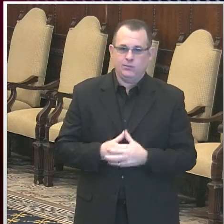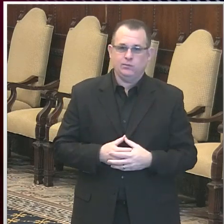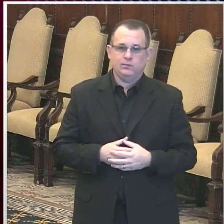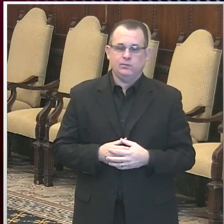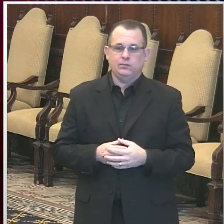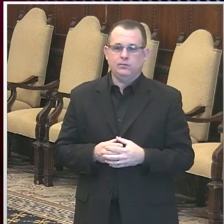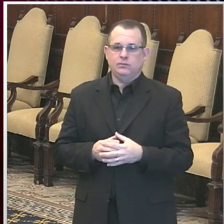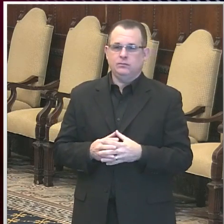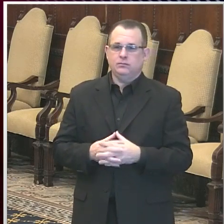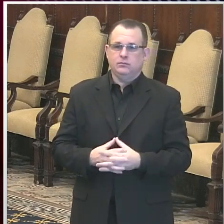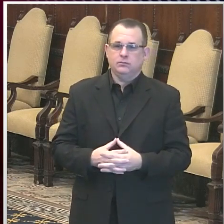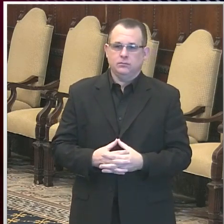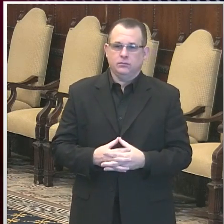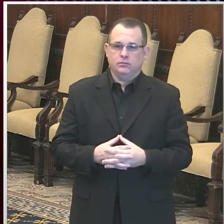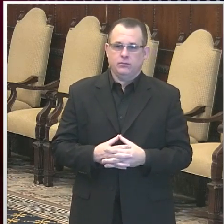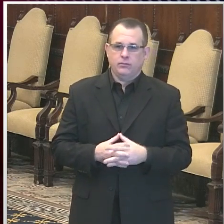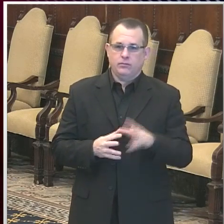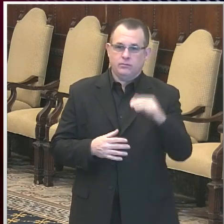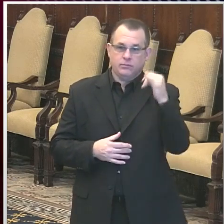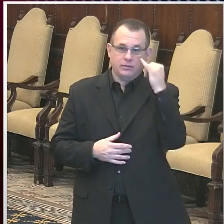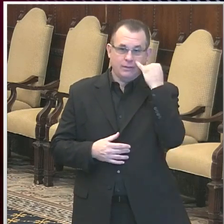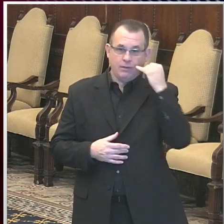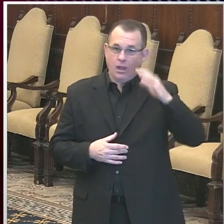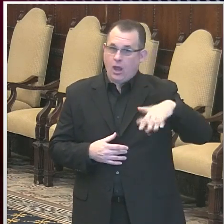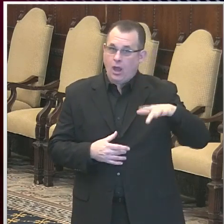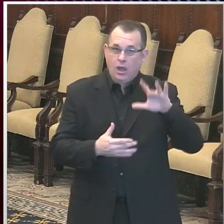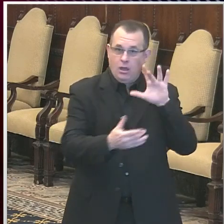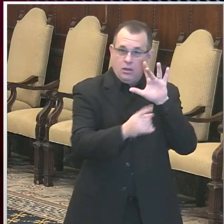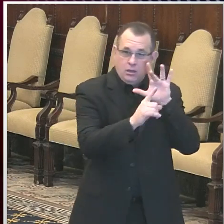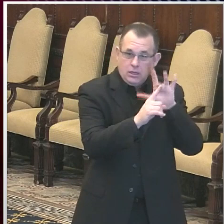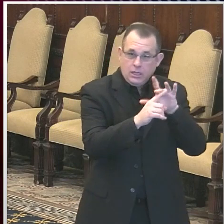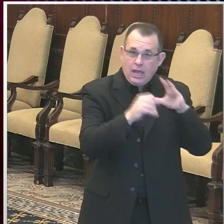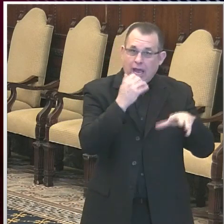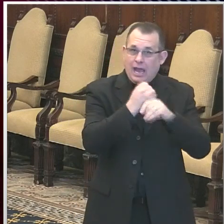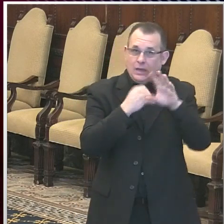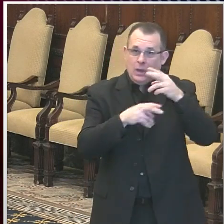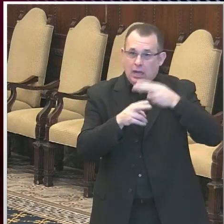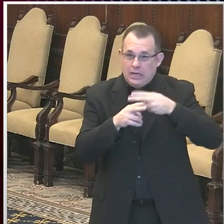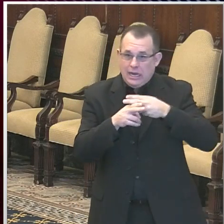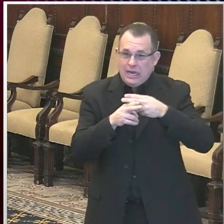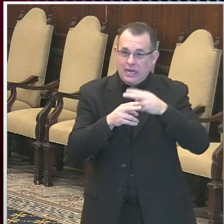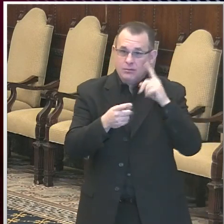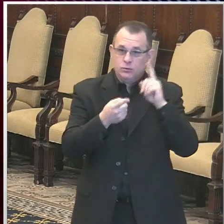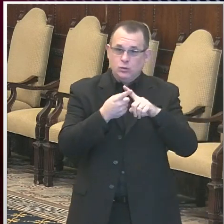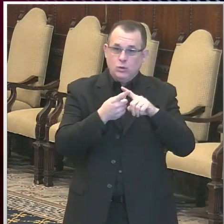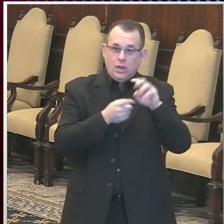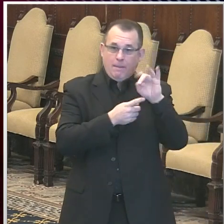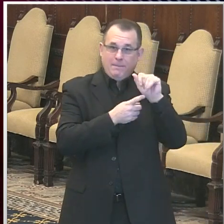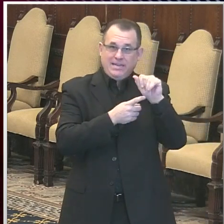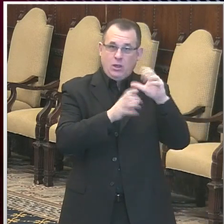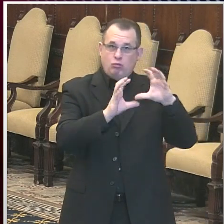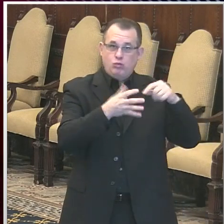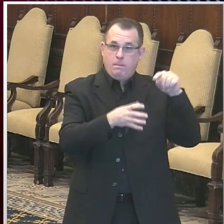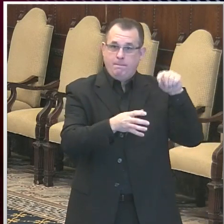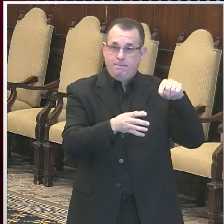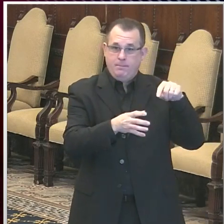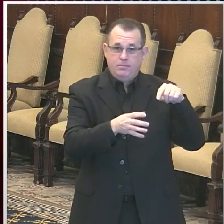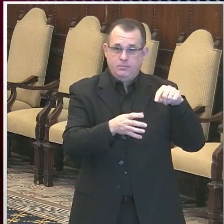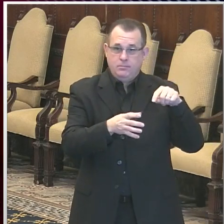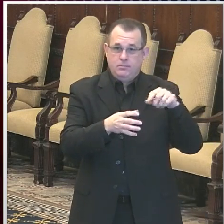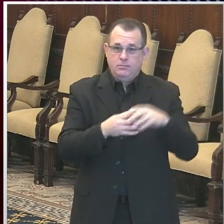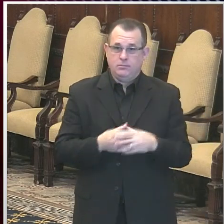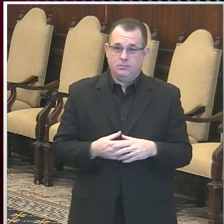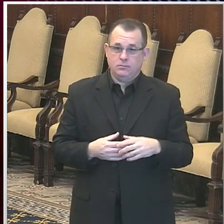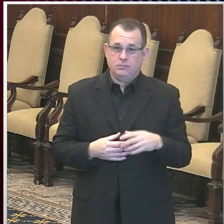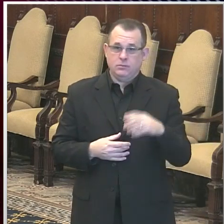so already, please add the name of your media affiliation to the login